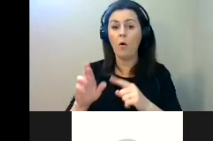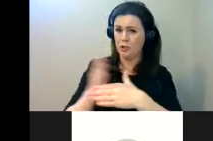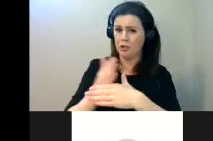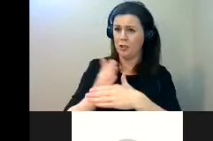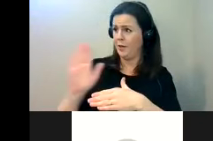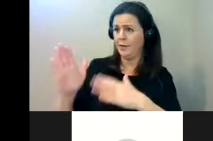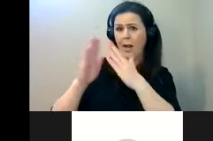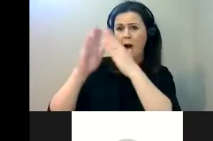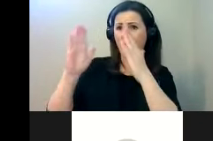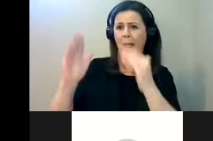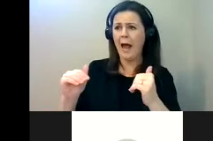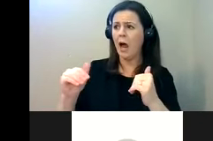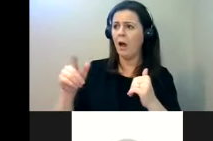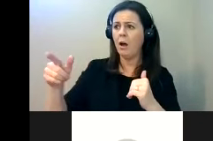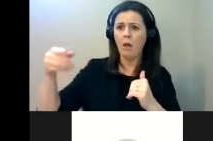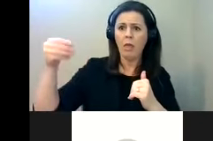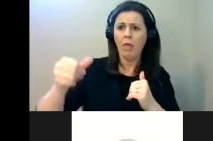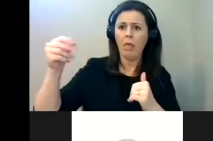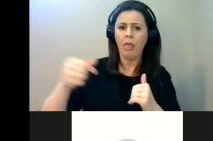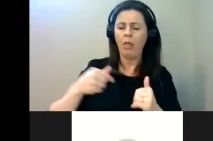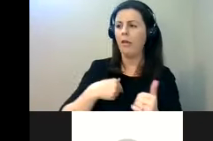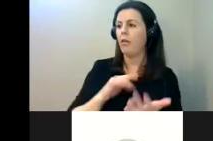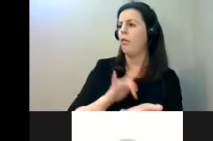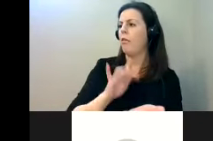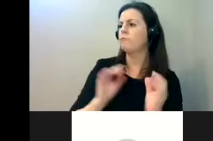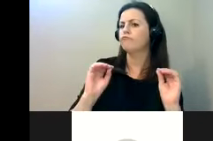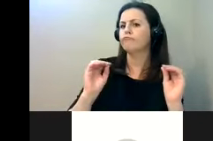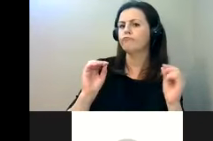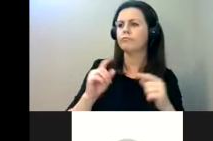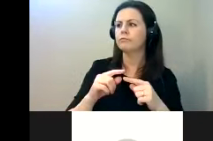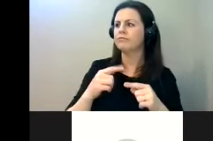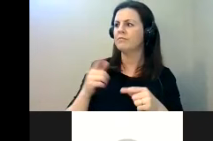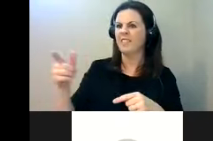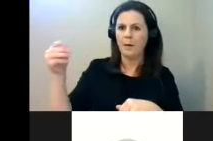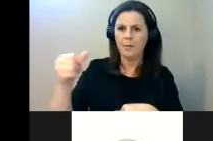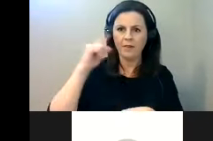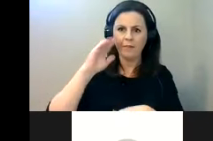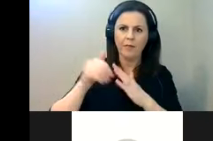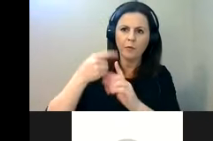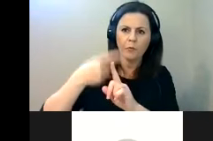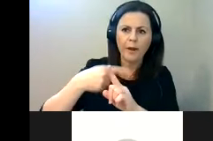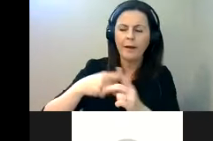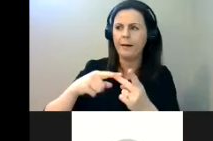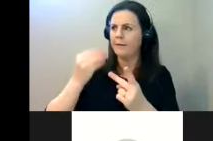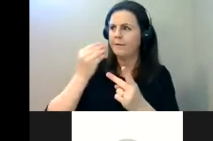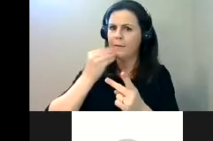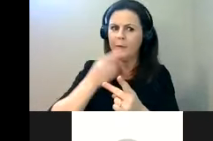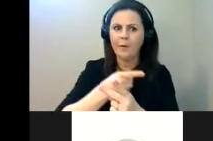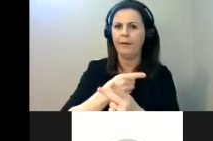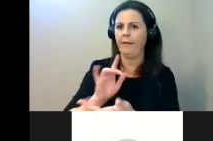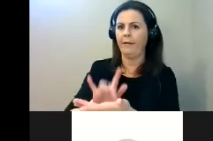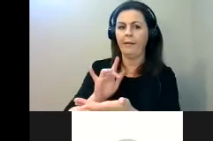of expenses, paying rent, paying for food, etc. Unduly pressuring